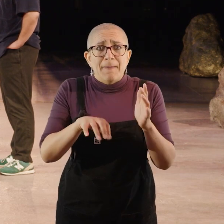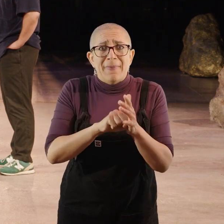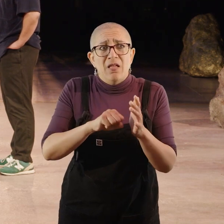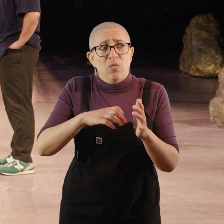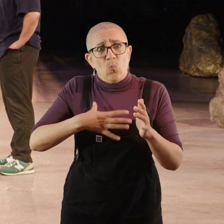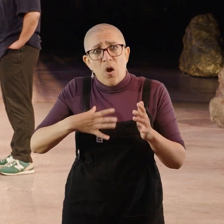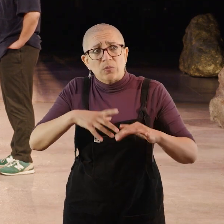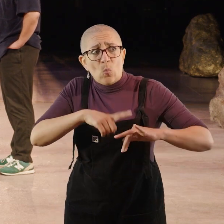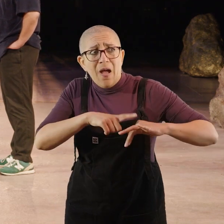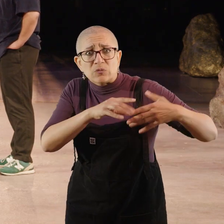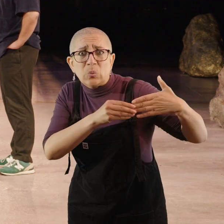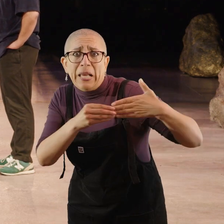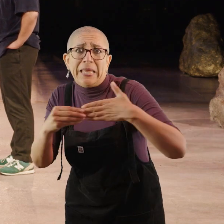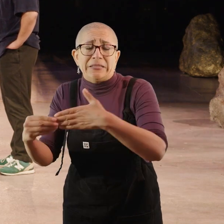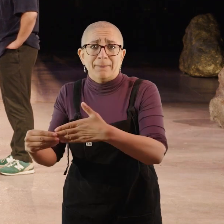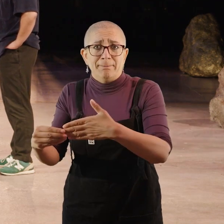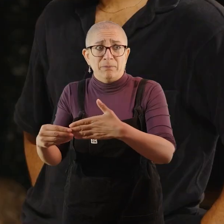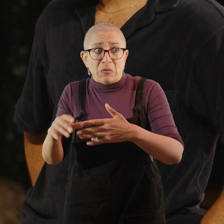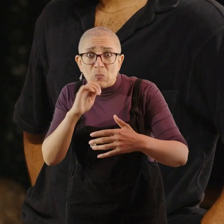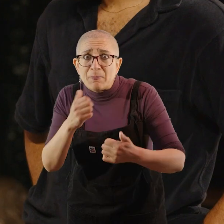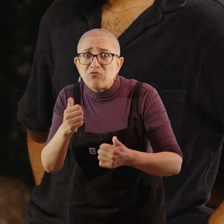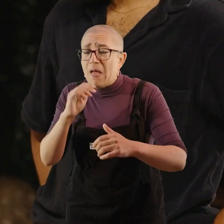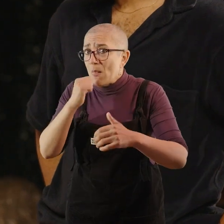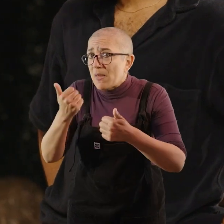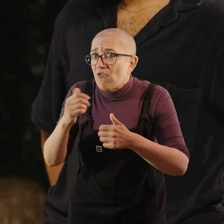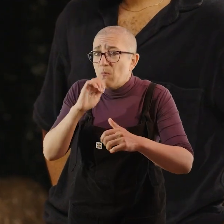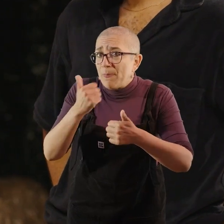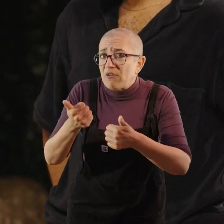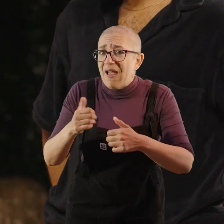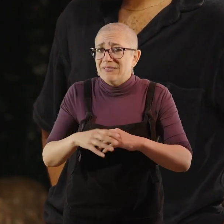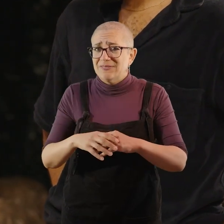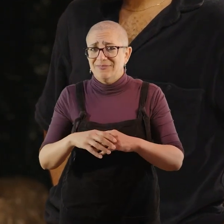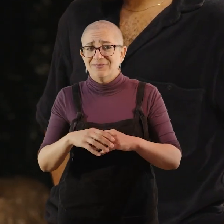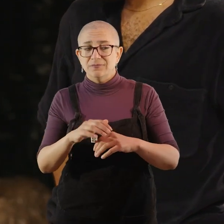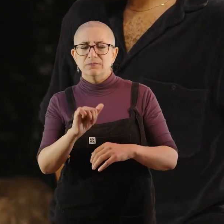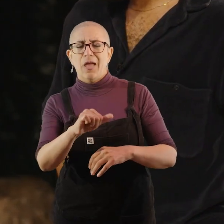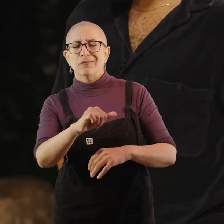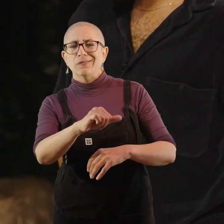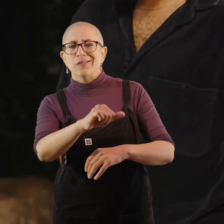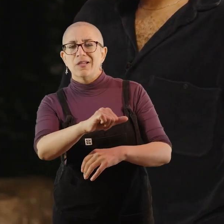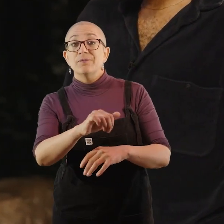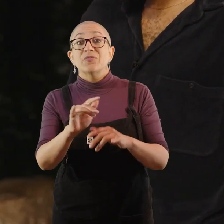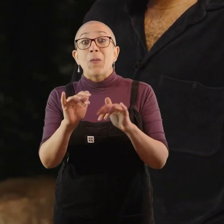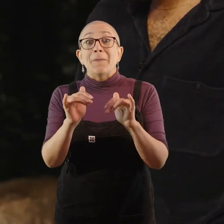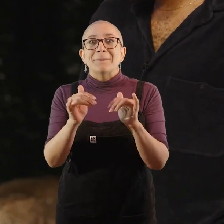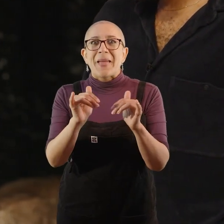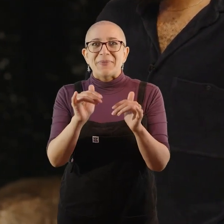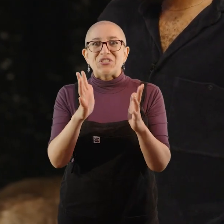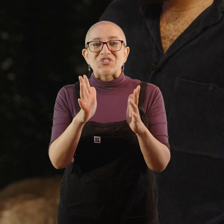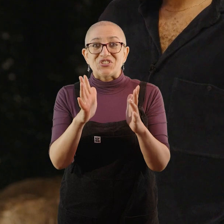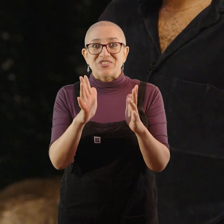know. She's so Will confidently it be all right? Will it be all right? Yes, it will. Yes, it will. So I think maybe if we just like break Macbeth a